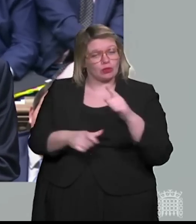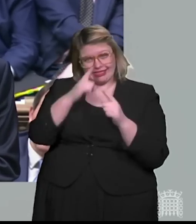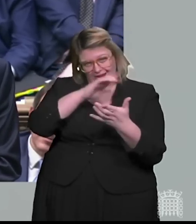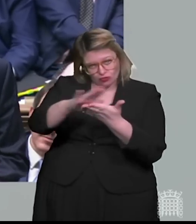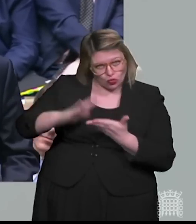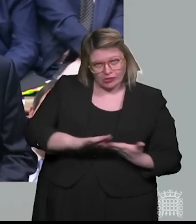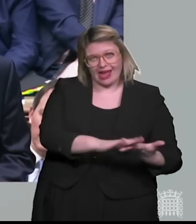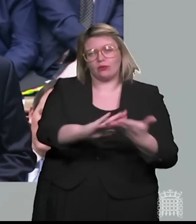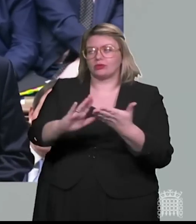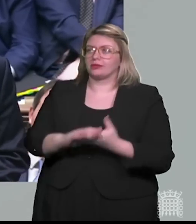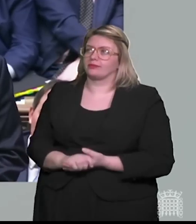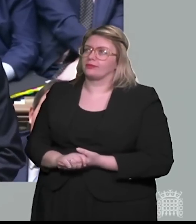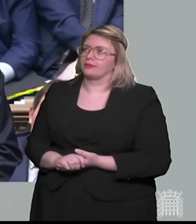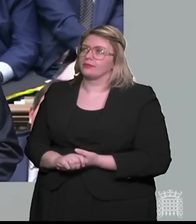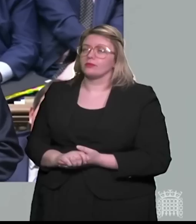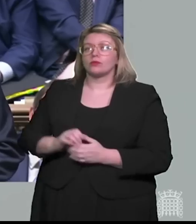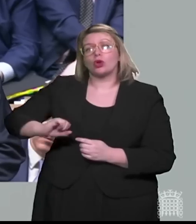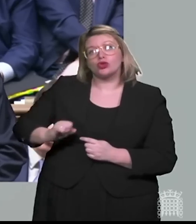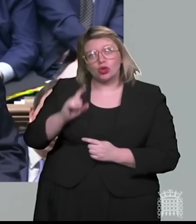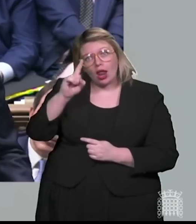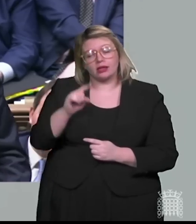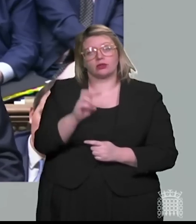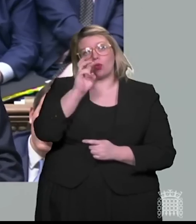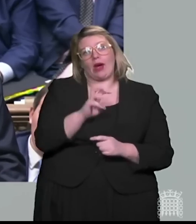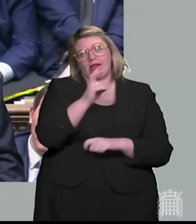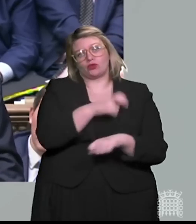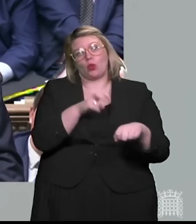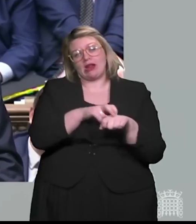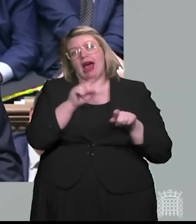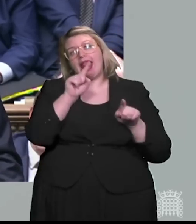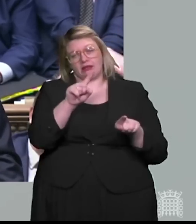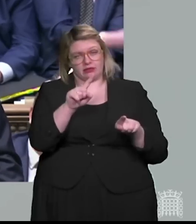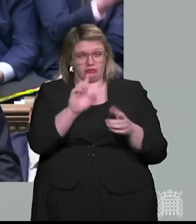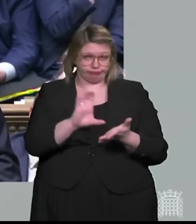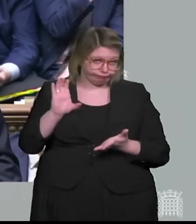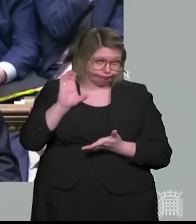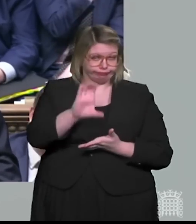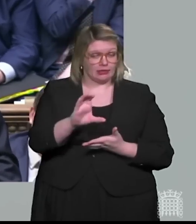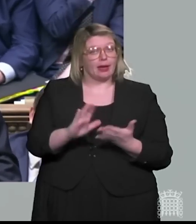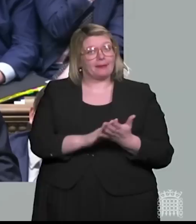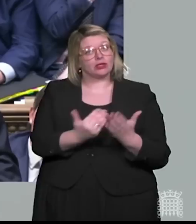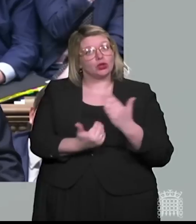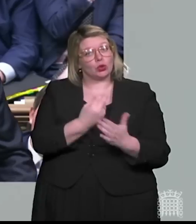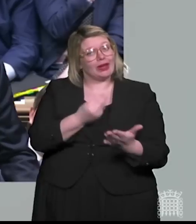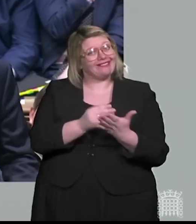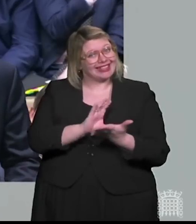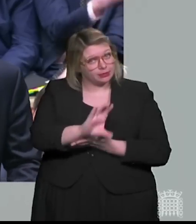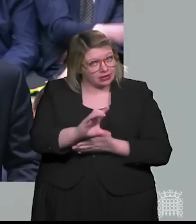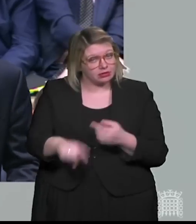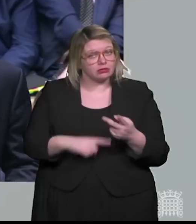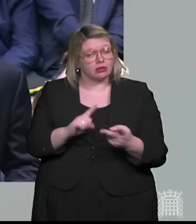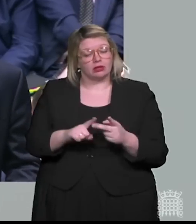this problem. For Scotland, Wales and Northern Ireland, this budget delivers not only a new investment zone but an